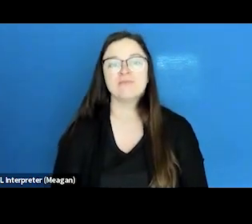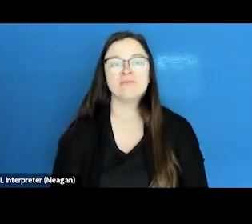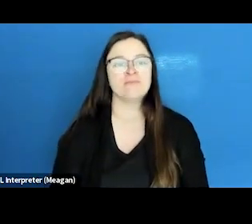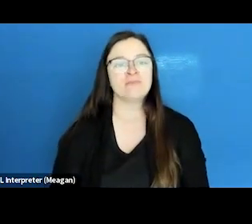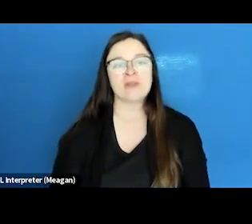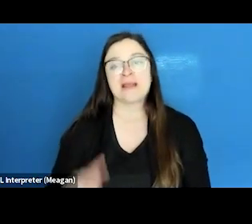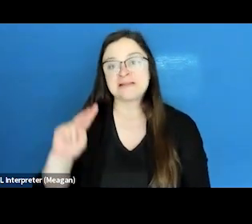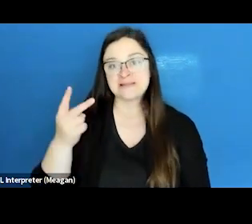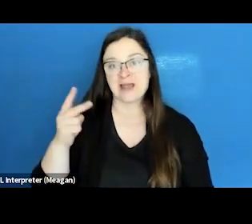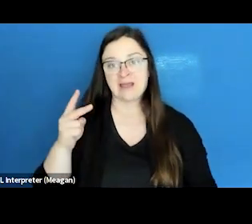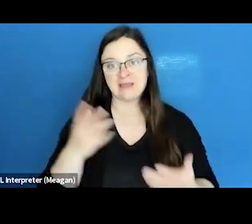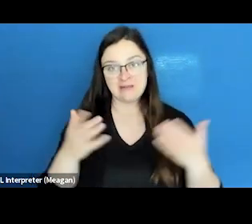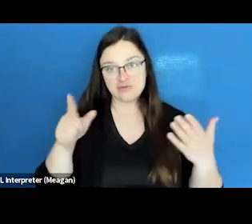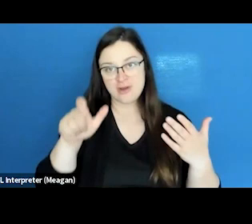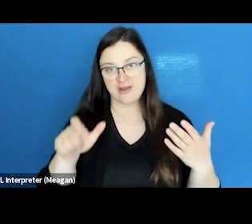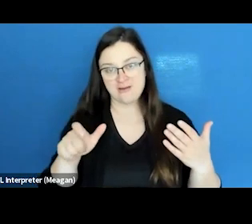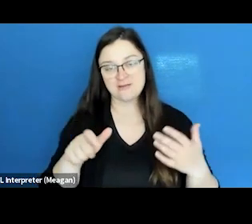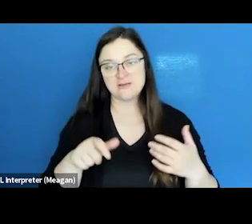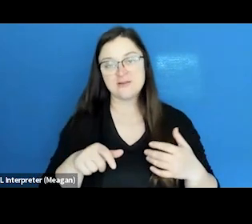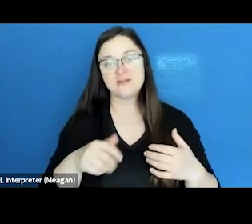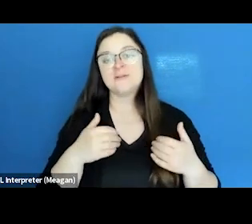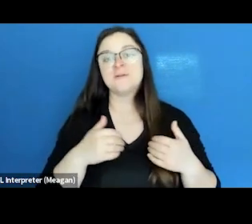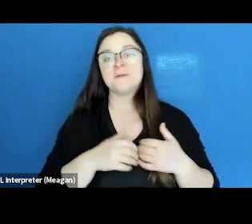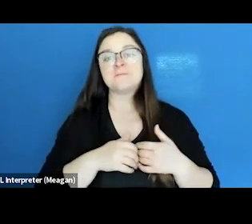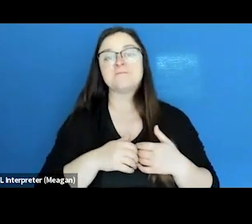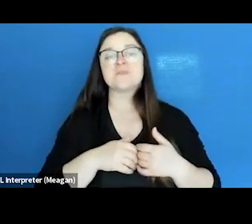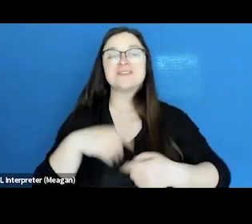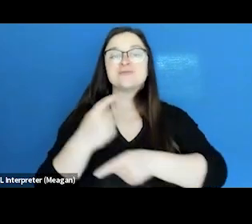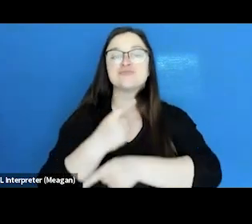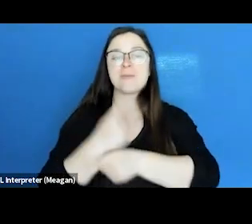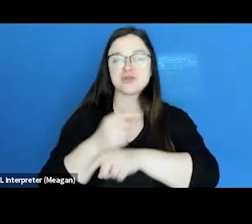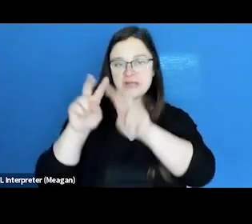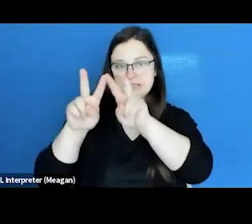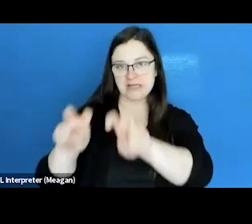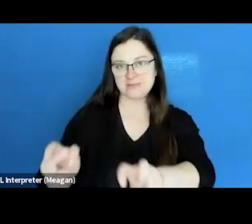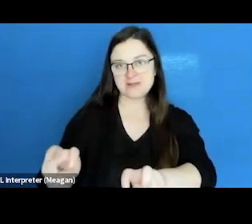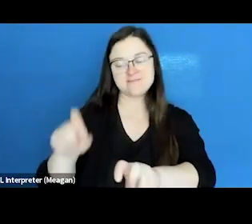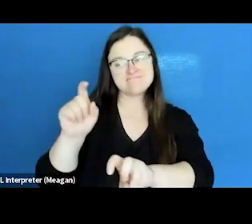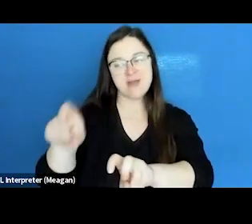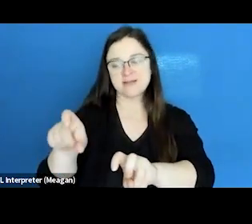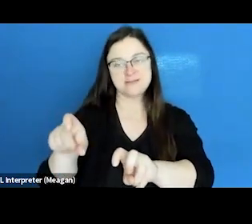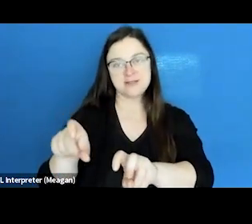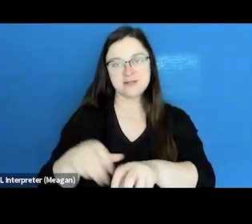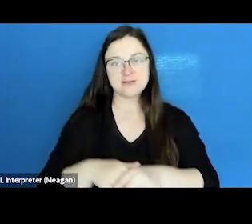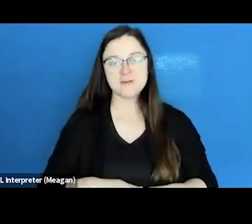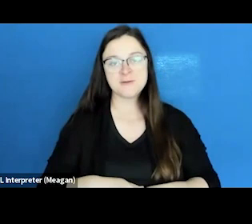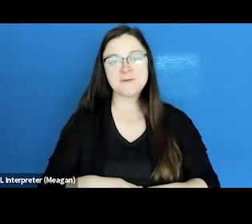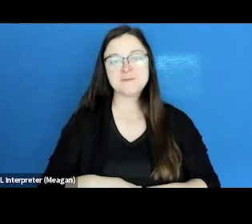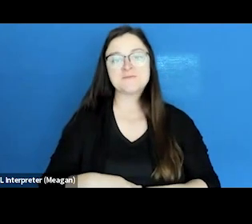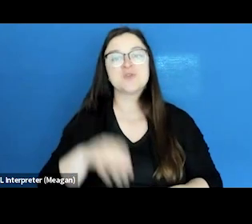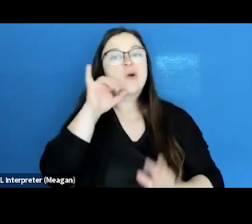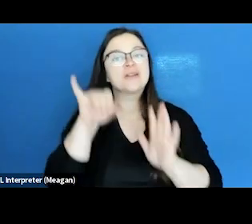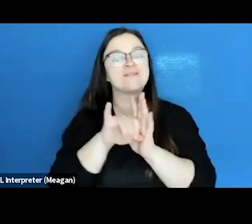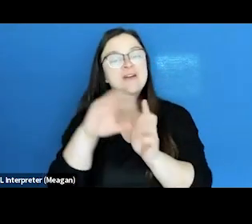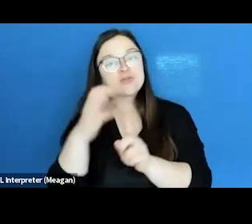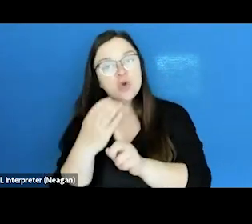going to properly assess the issues or identify the issues is a proper assessment must be conducted in order to identify